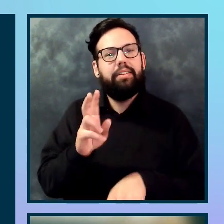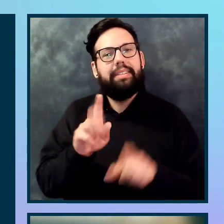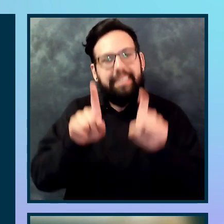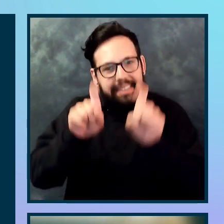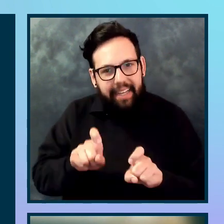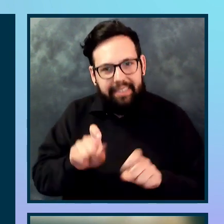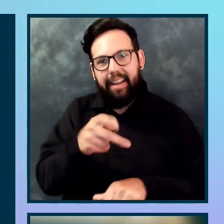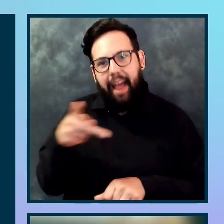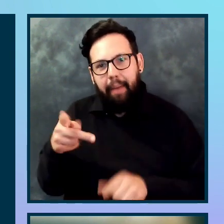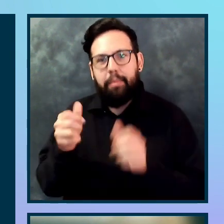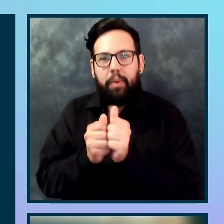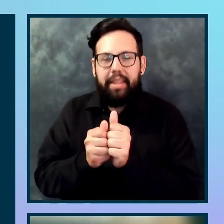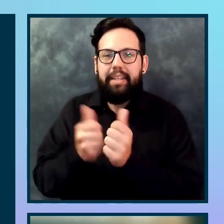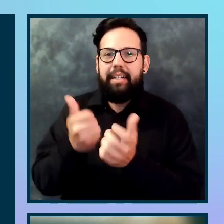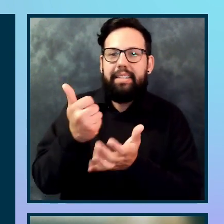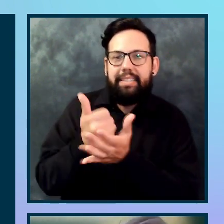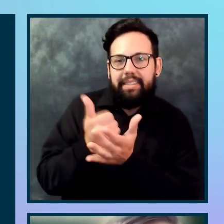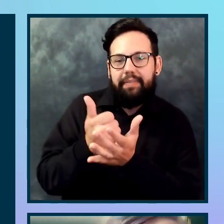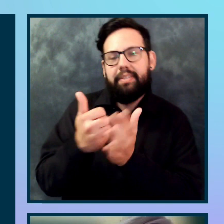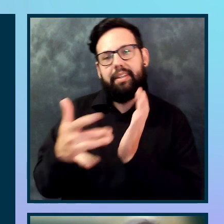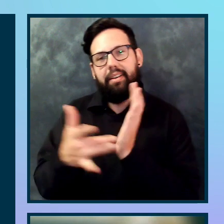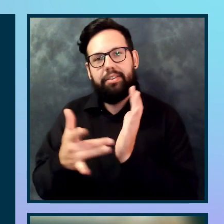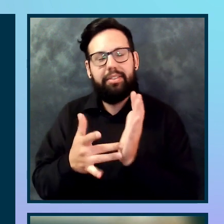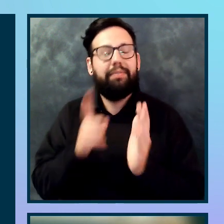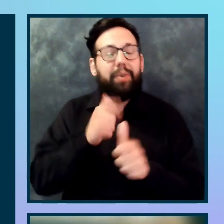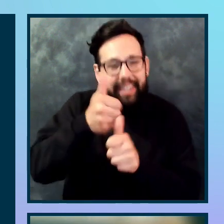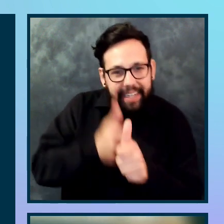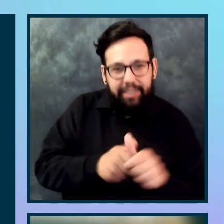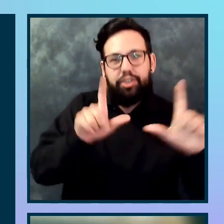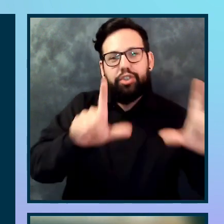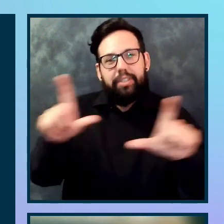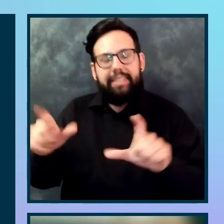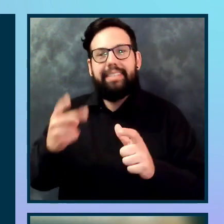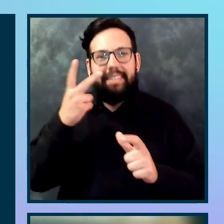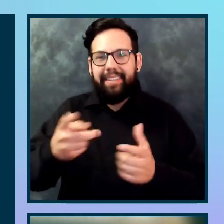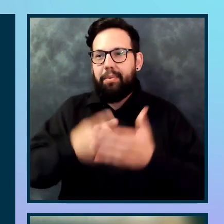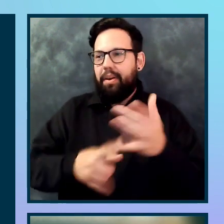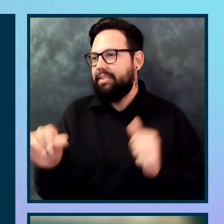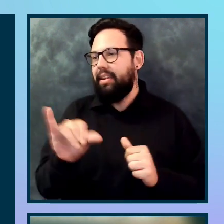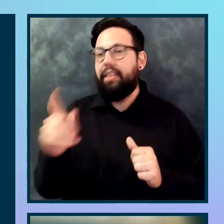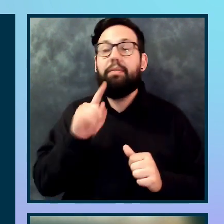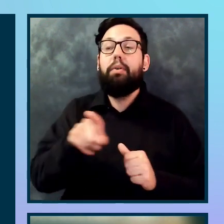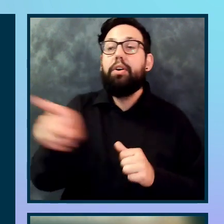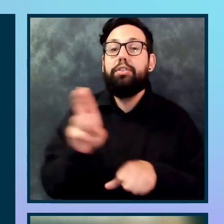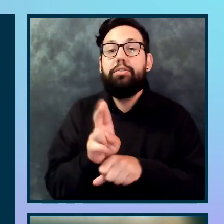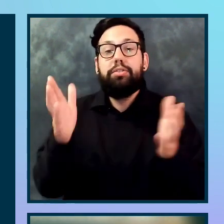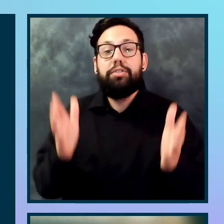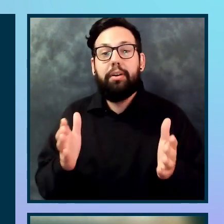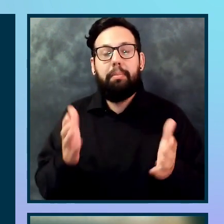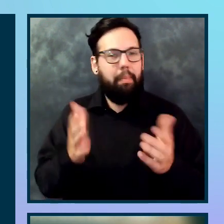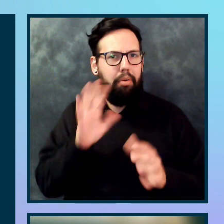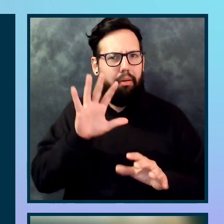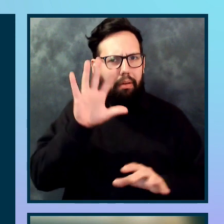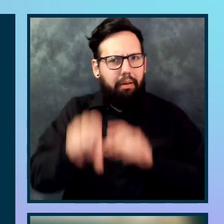Do every screen. See what it's like. You'll probably find things you didn't think of before.